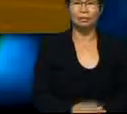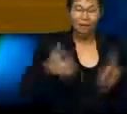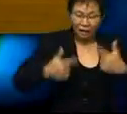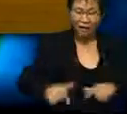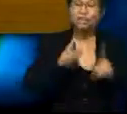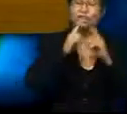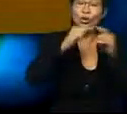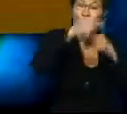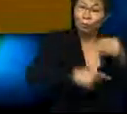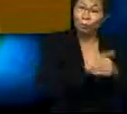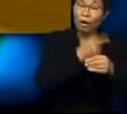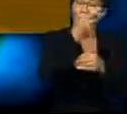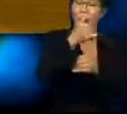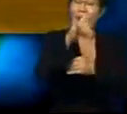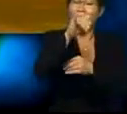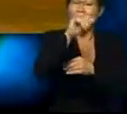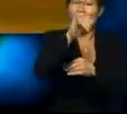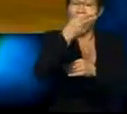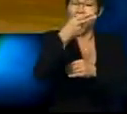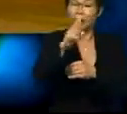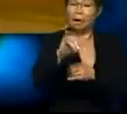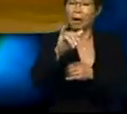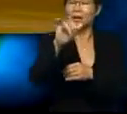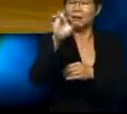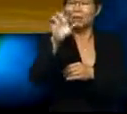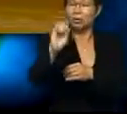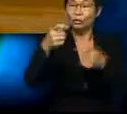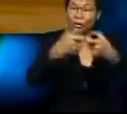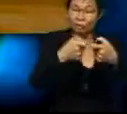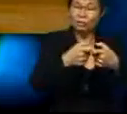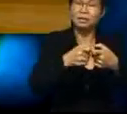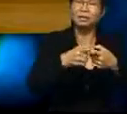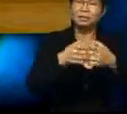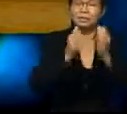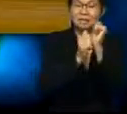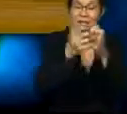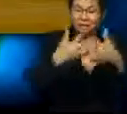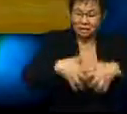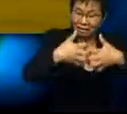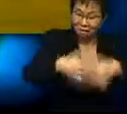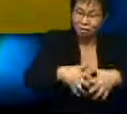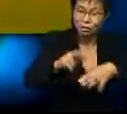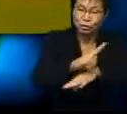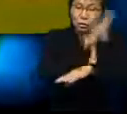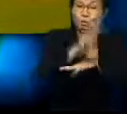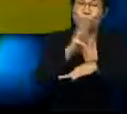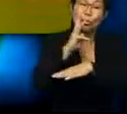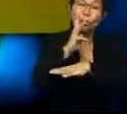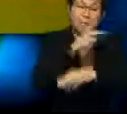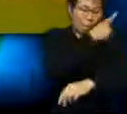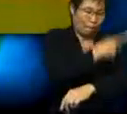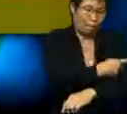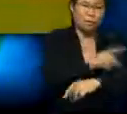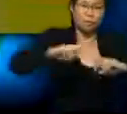Let's talk about hydroelectric generators. A hydroelectric generator uses water power